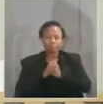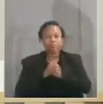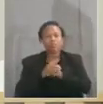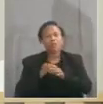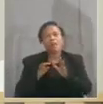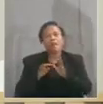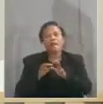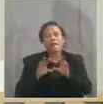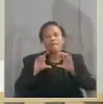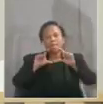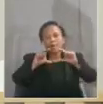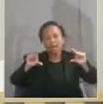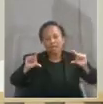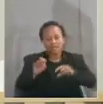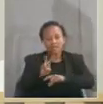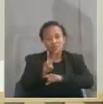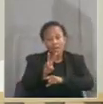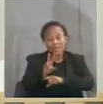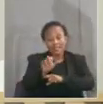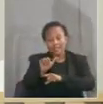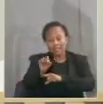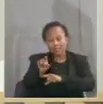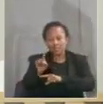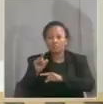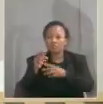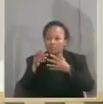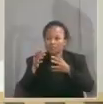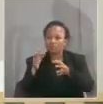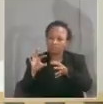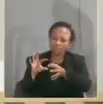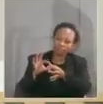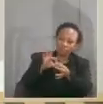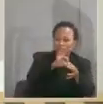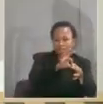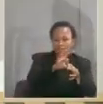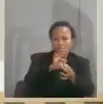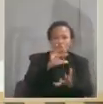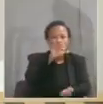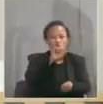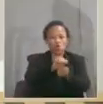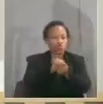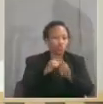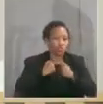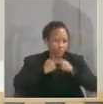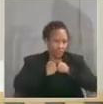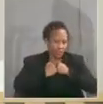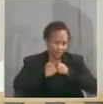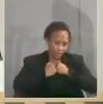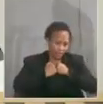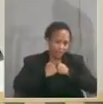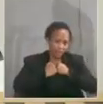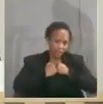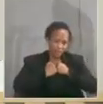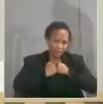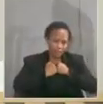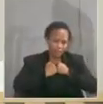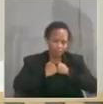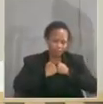26, also, which is in line with my conclusion as per the previous